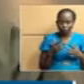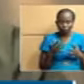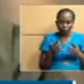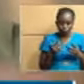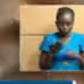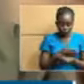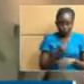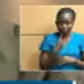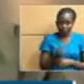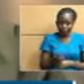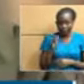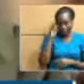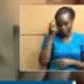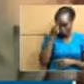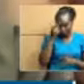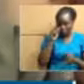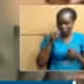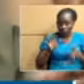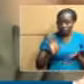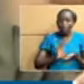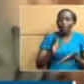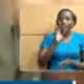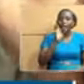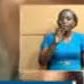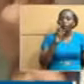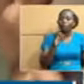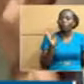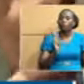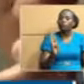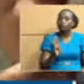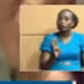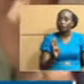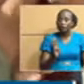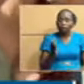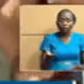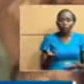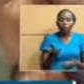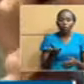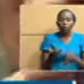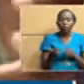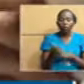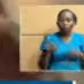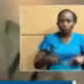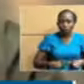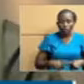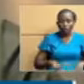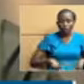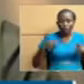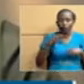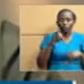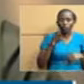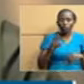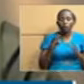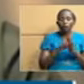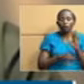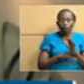or said that the government has allocated 81 billion. By the way, money meant for youth livelihood program, women